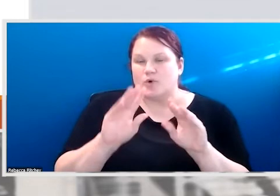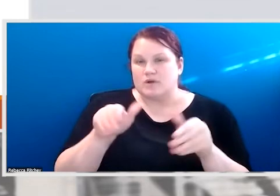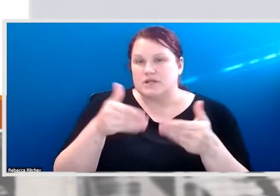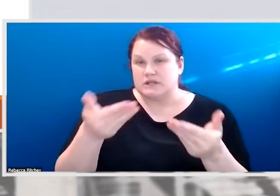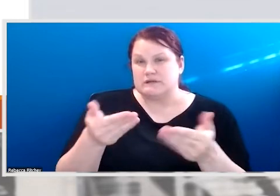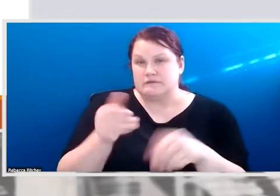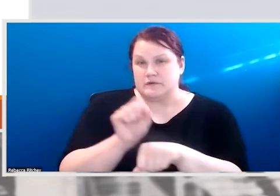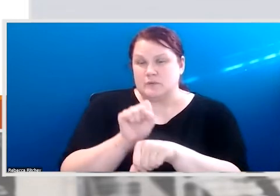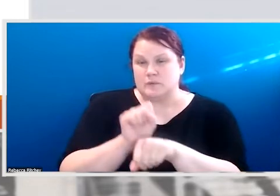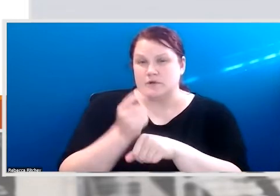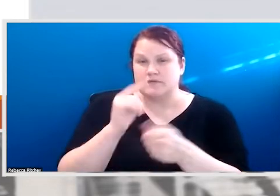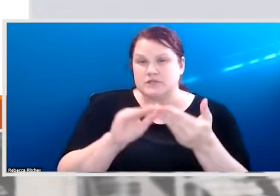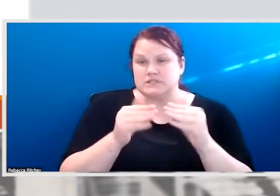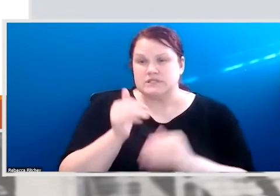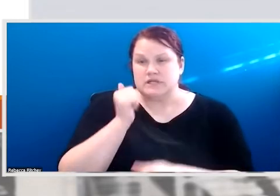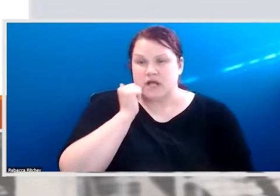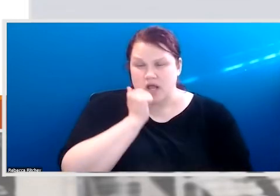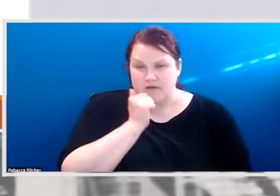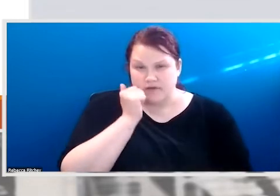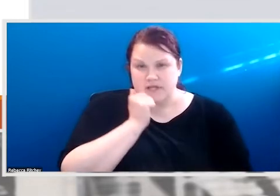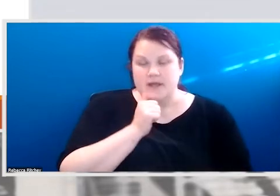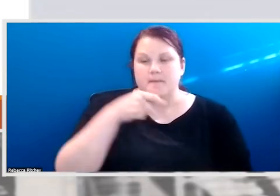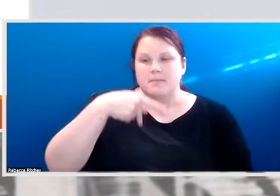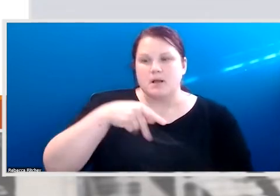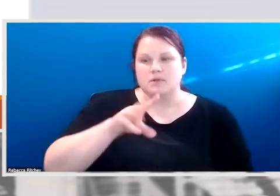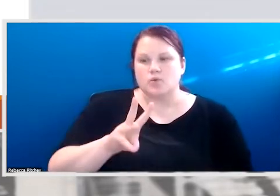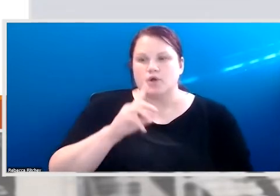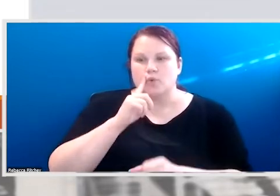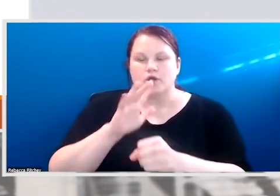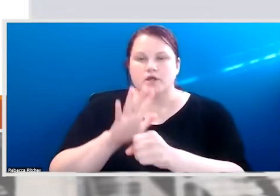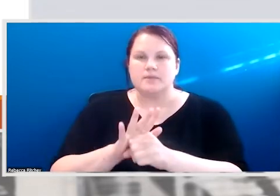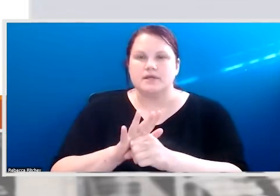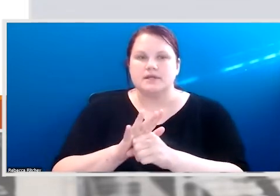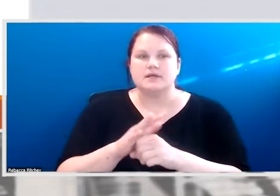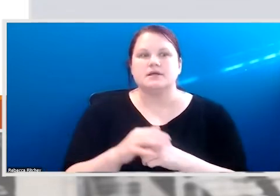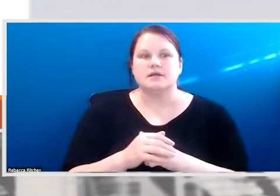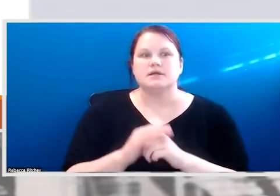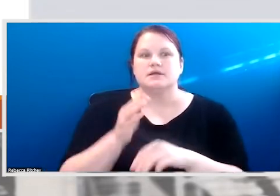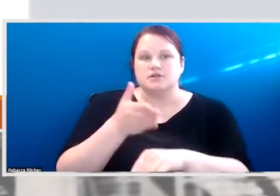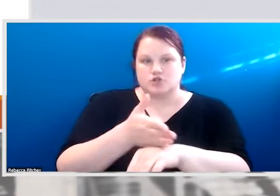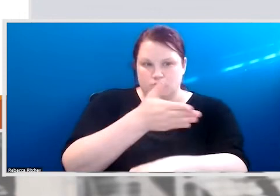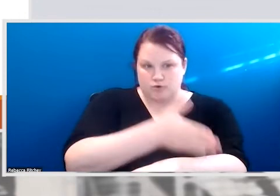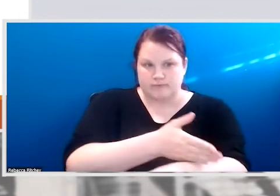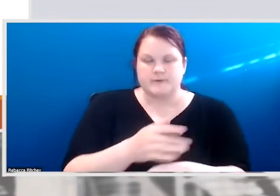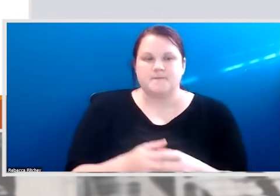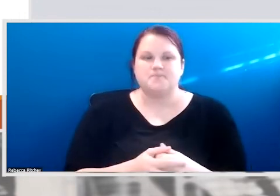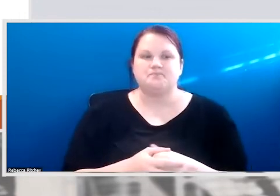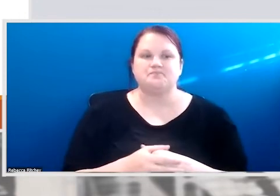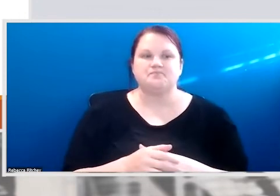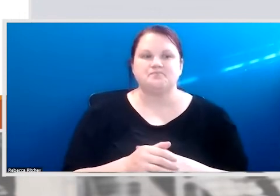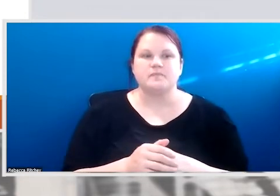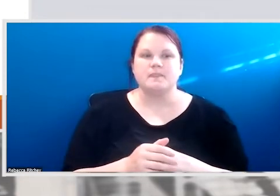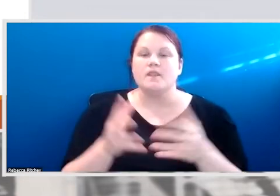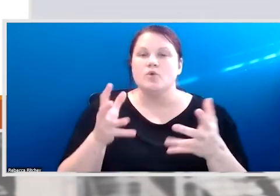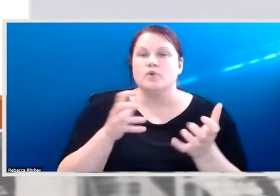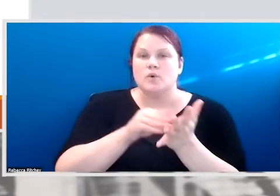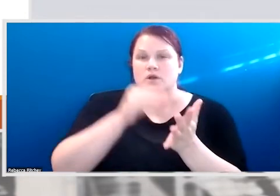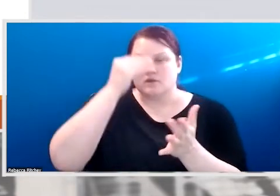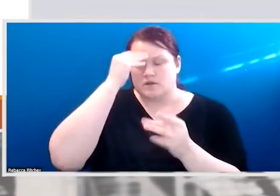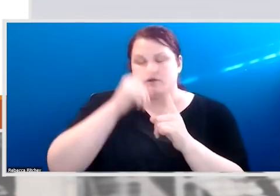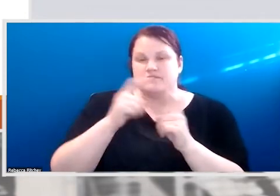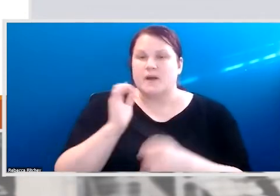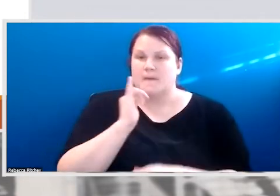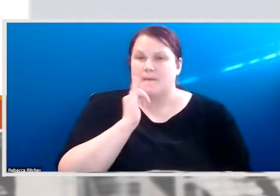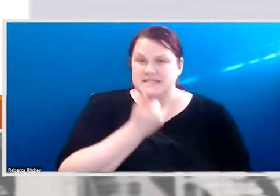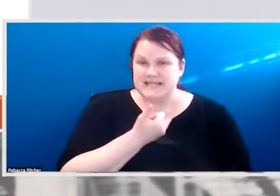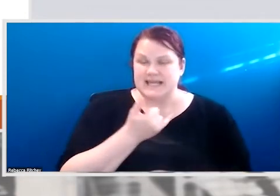day. So we in Public Works, we're committed to a foster of continuous improvement. So we want to learn from our mistakes and challenges.